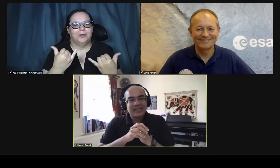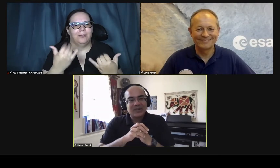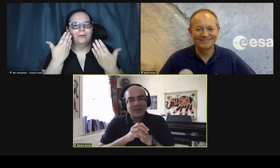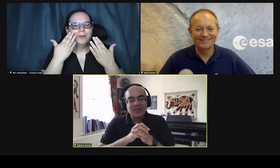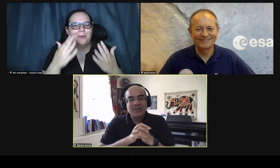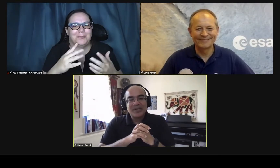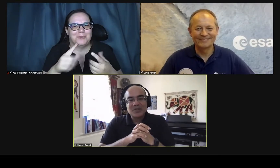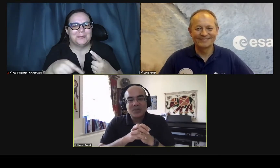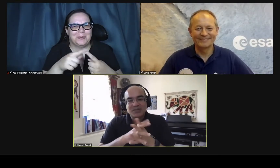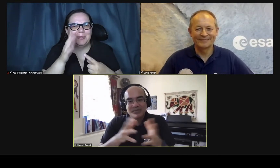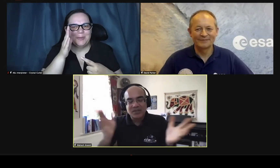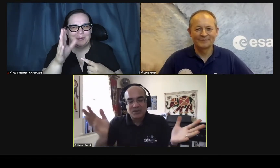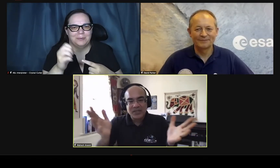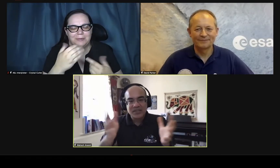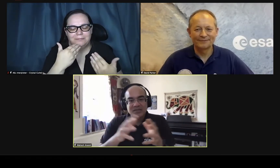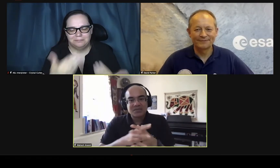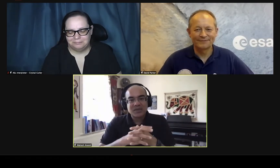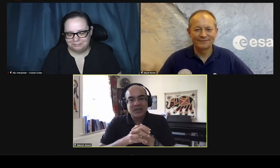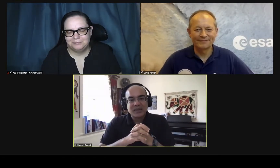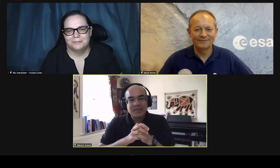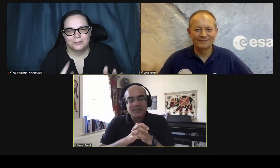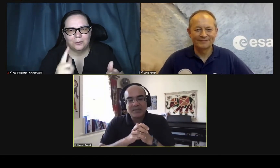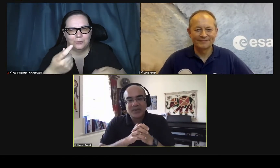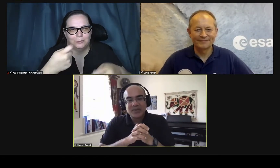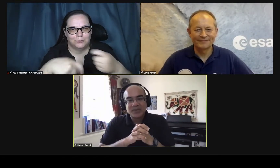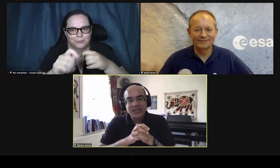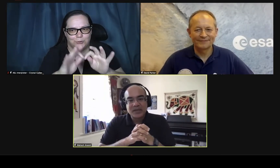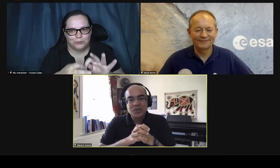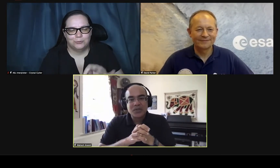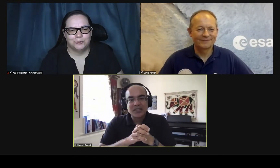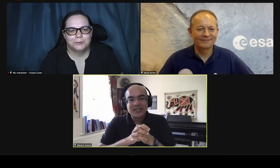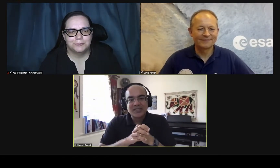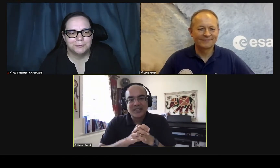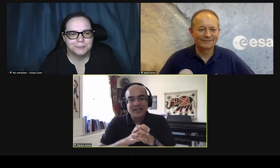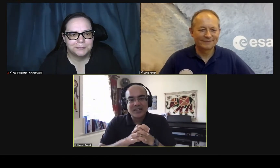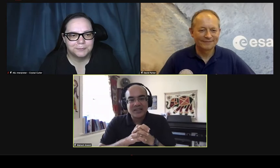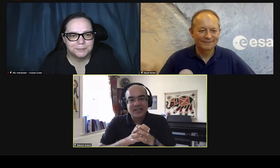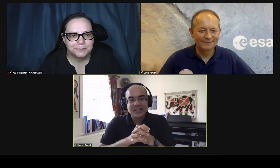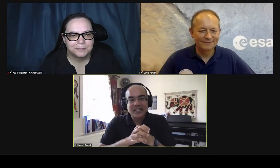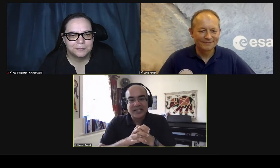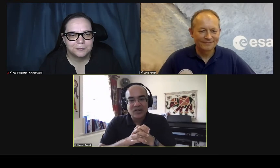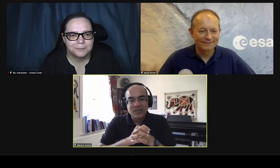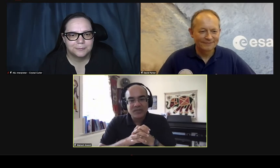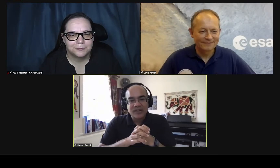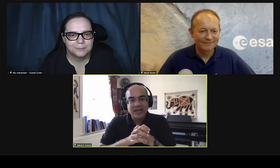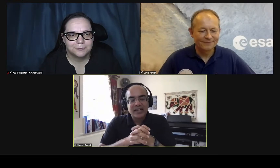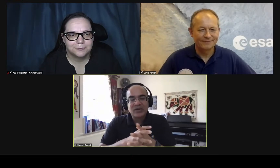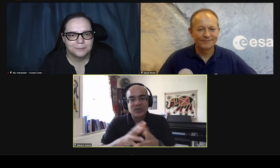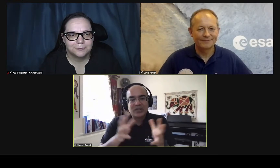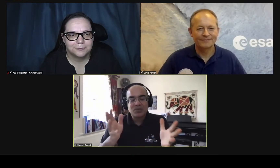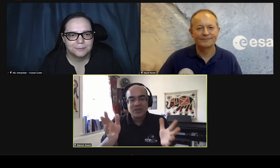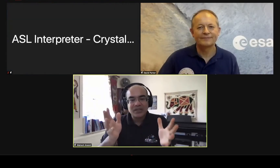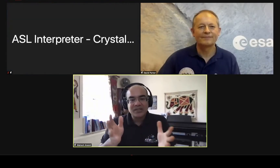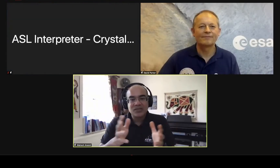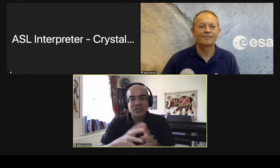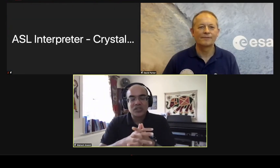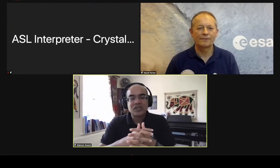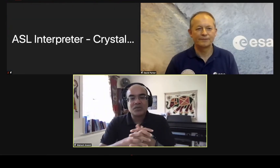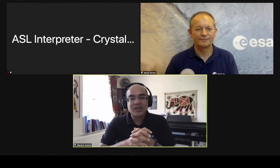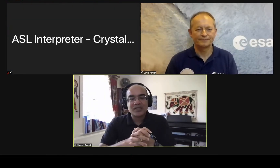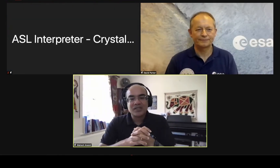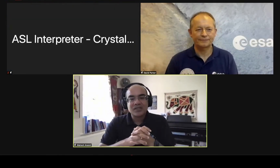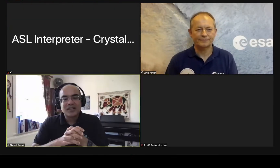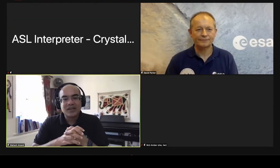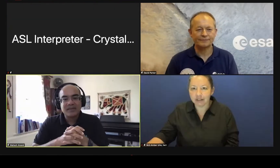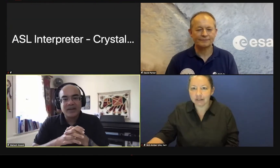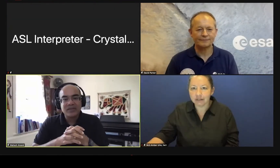Fantastic, and all the best with the various ESA projects that are taking off. And I know that we didn't do